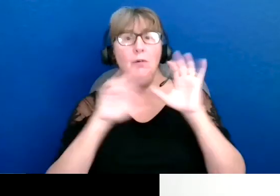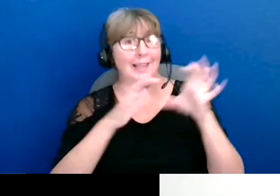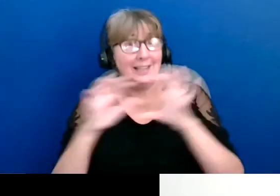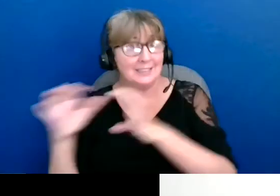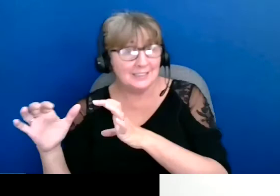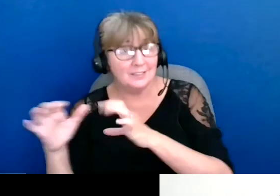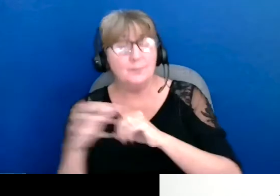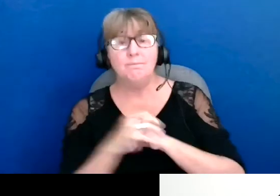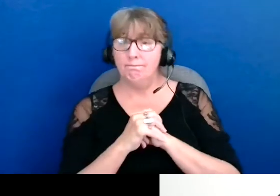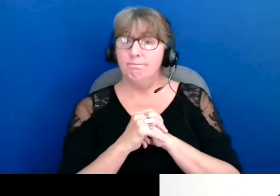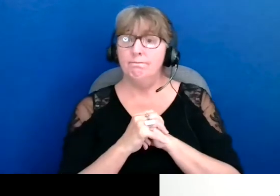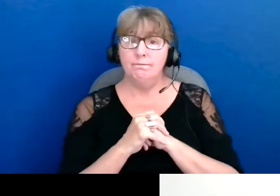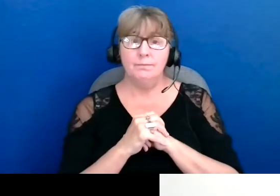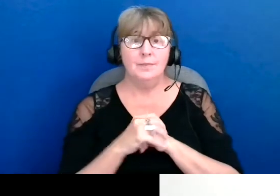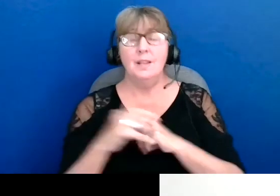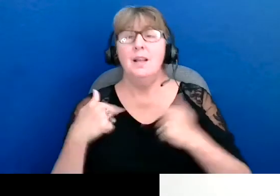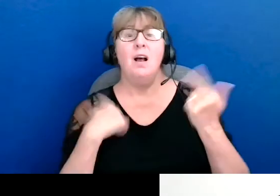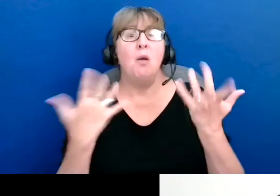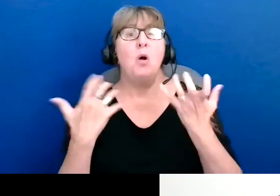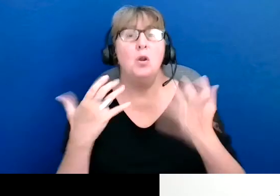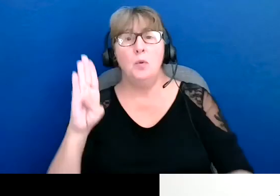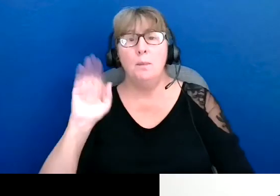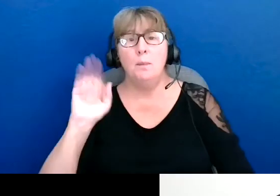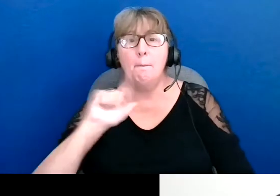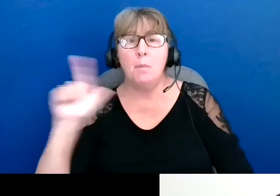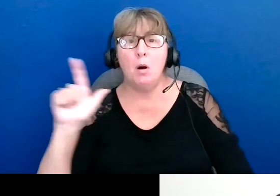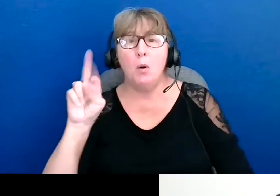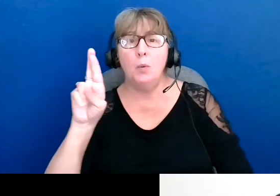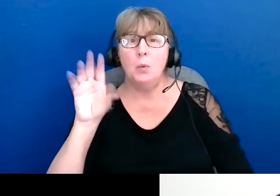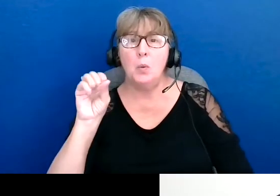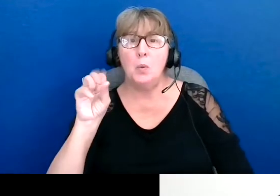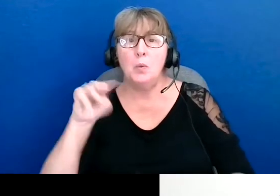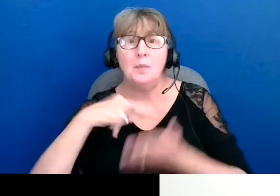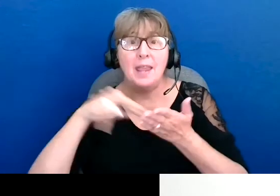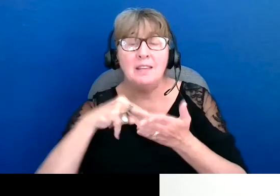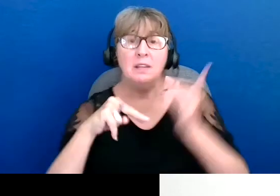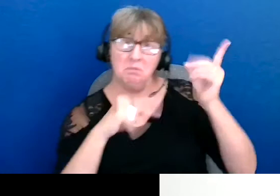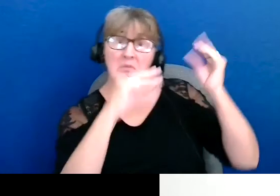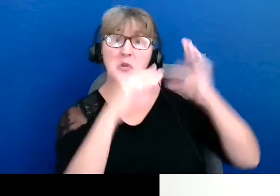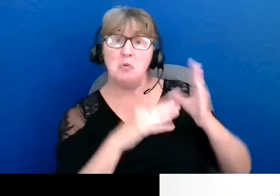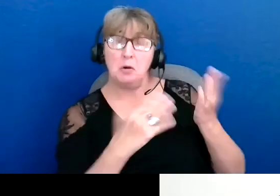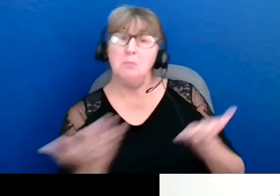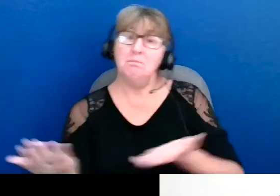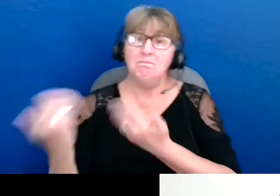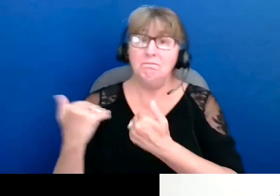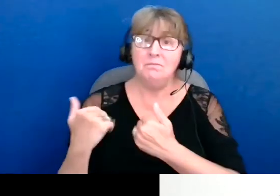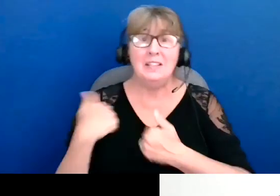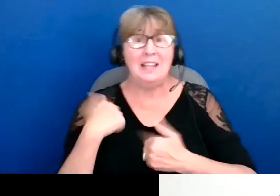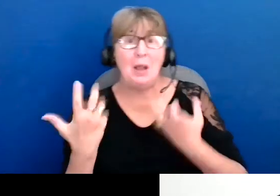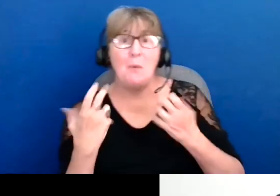to go ballroom dancing. They had an instructor for ballroom dancing. I wanted to go on ballroom